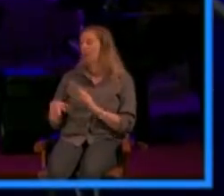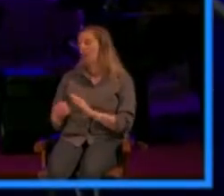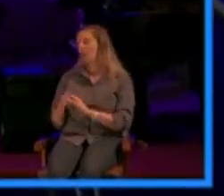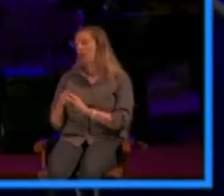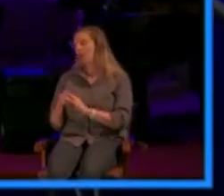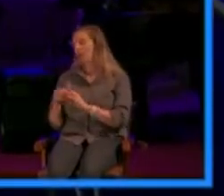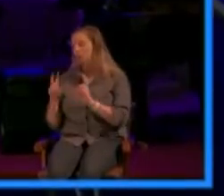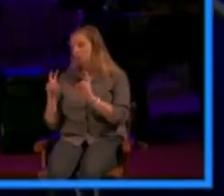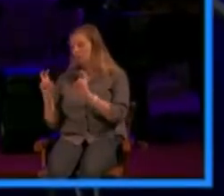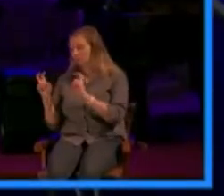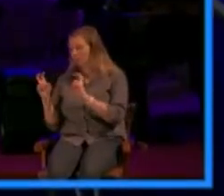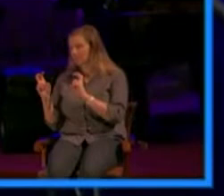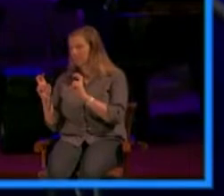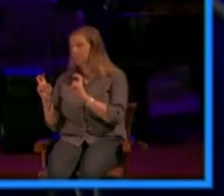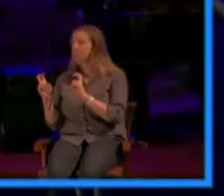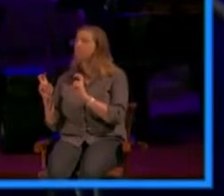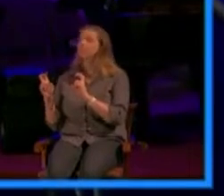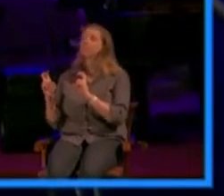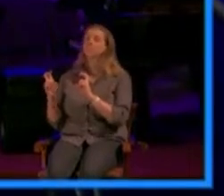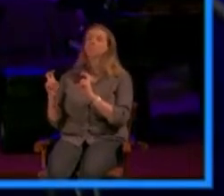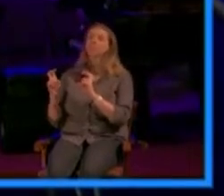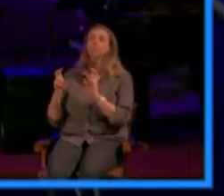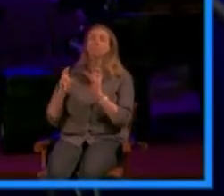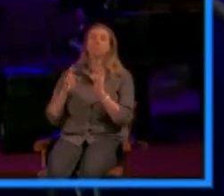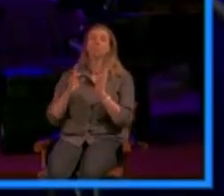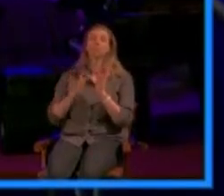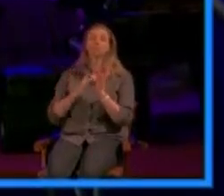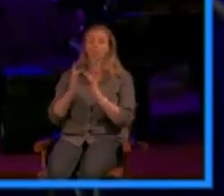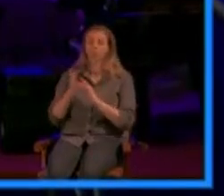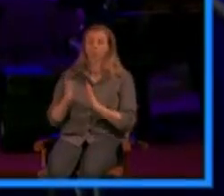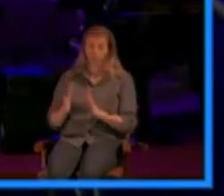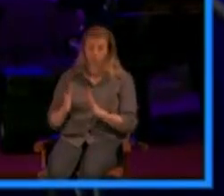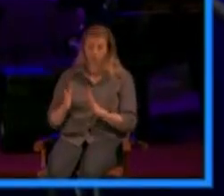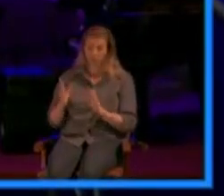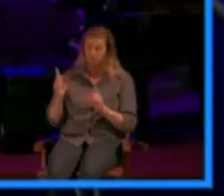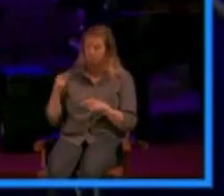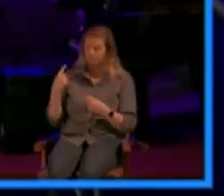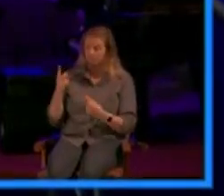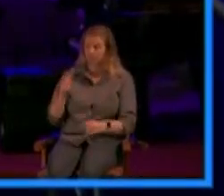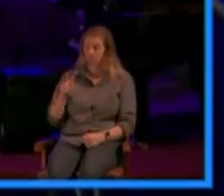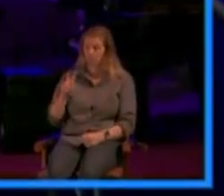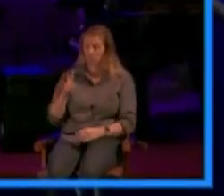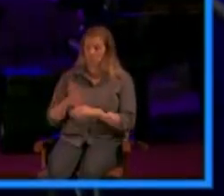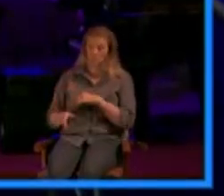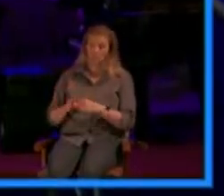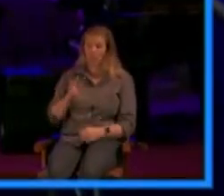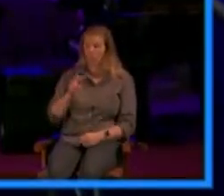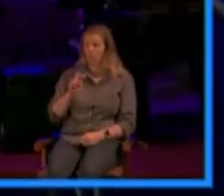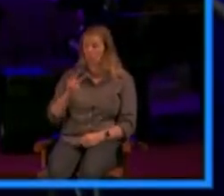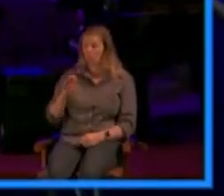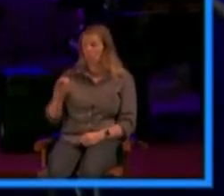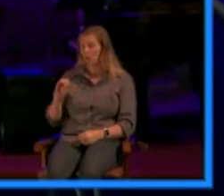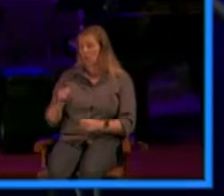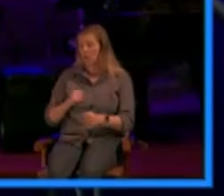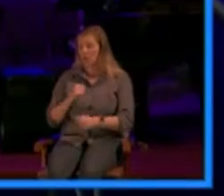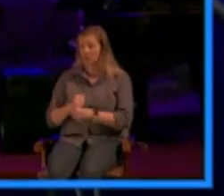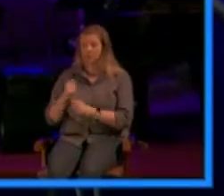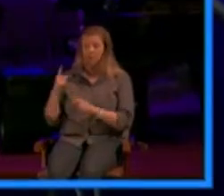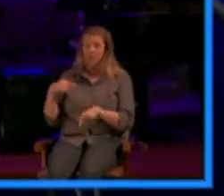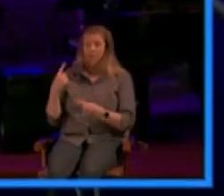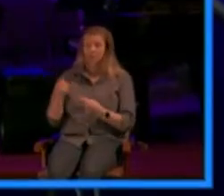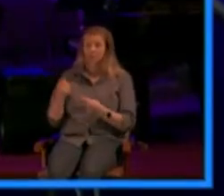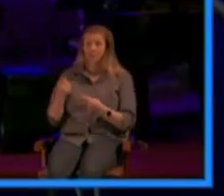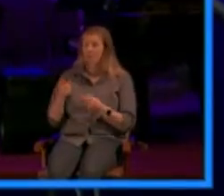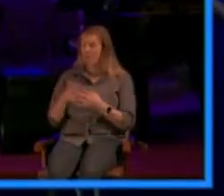Christians over these 240 plus years, and here's the word, that we have become lazy in